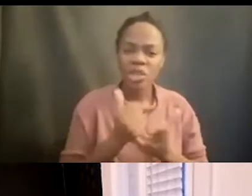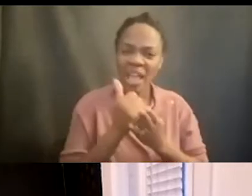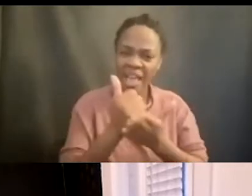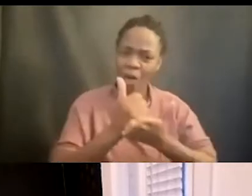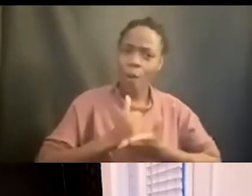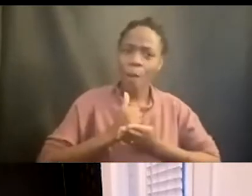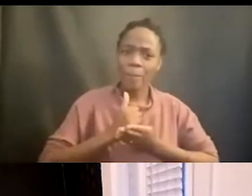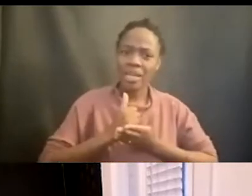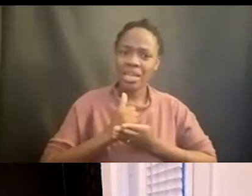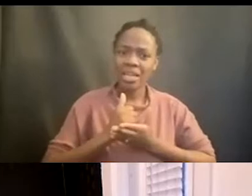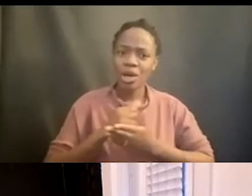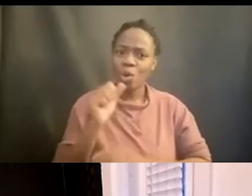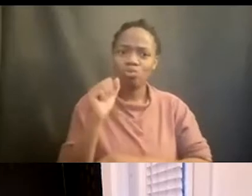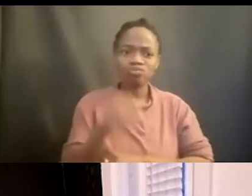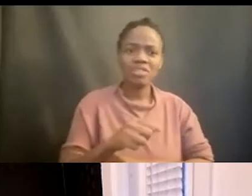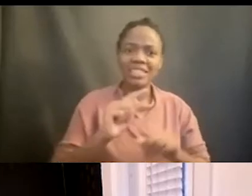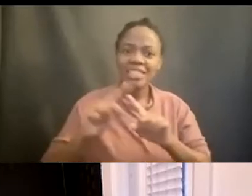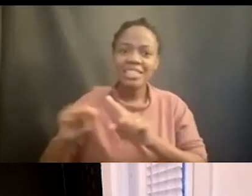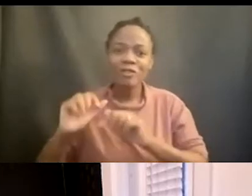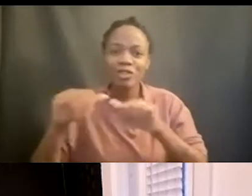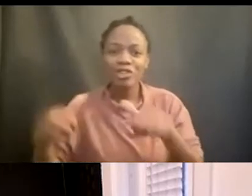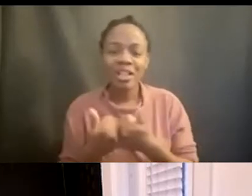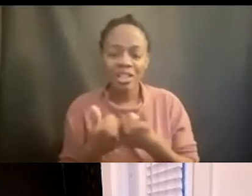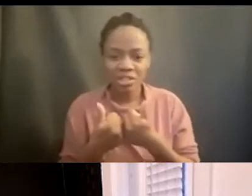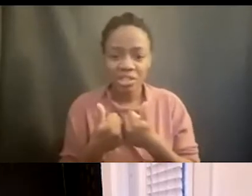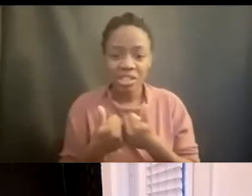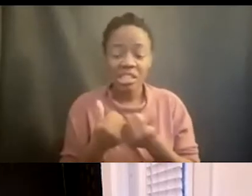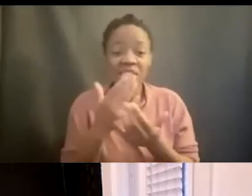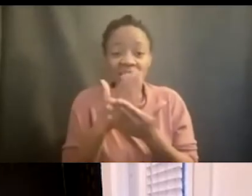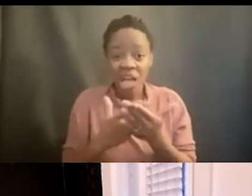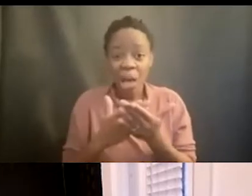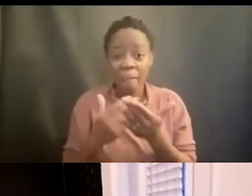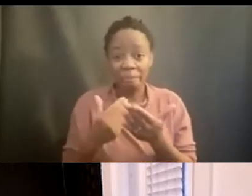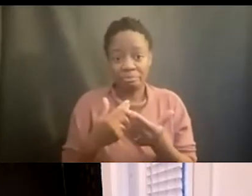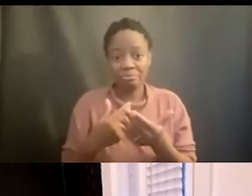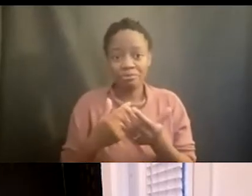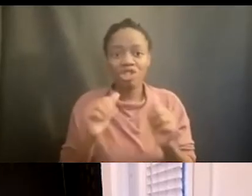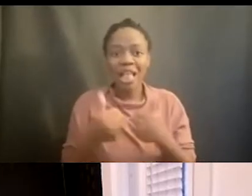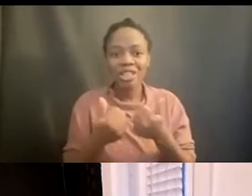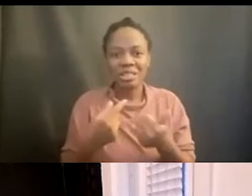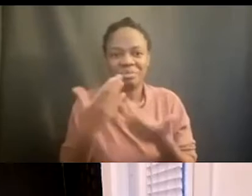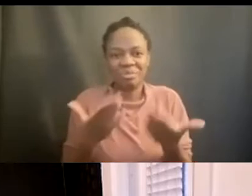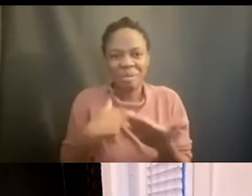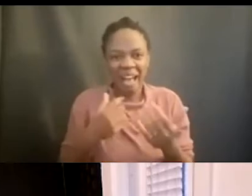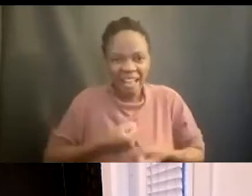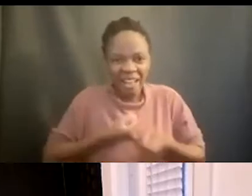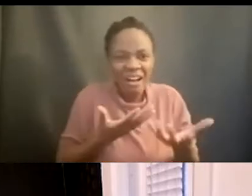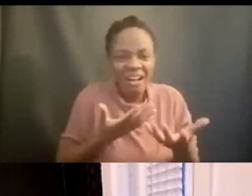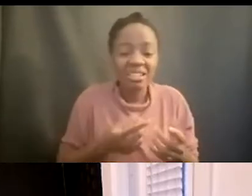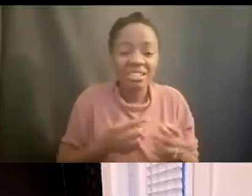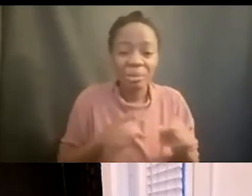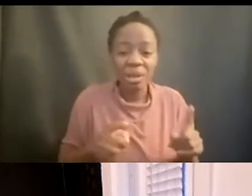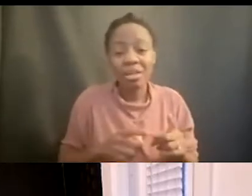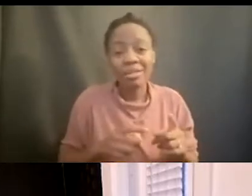the challenges that were there. Some of which I probably put in my own way, but others of which were just part of the structural inequalities